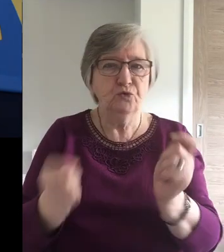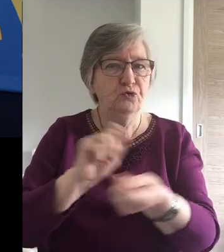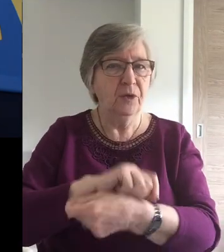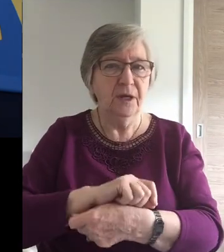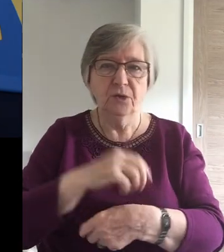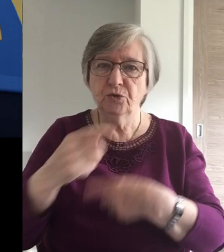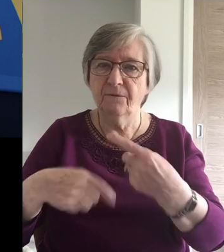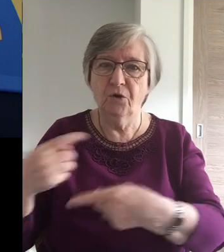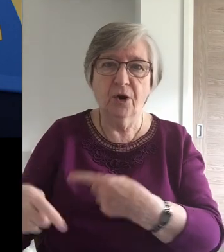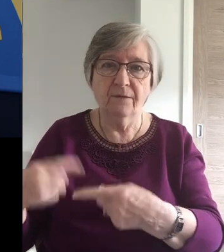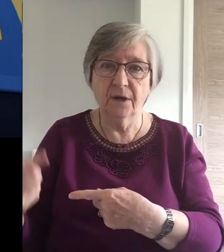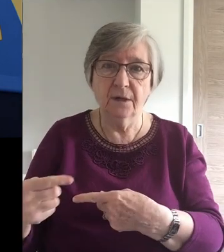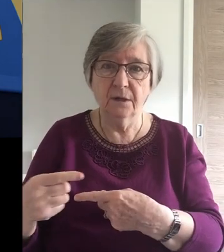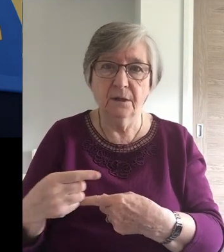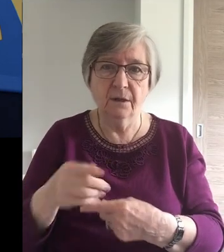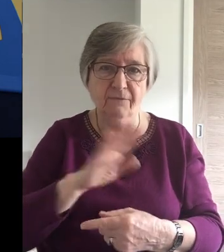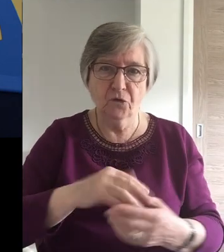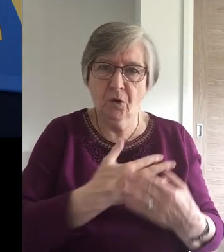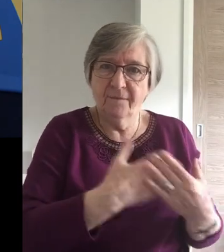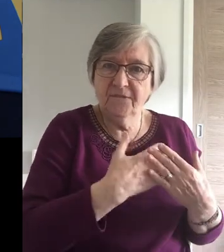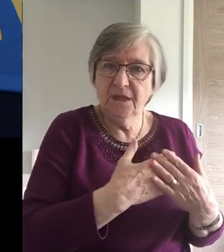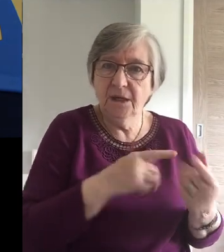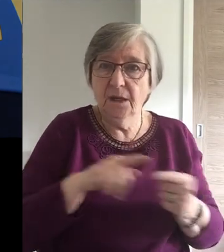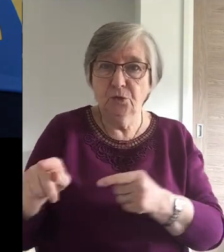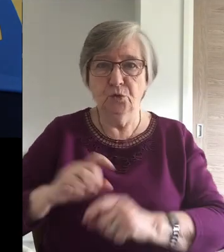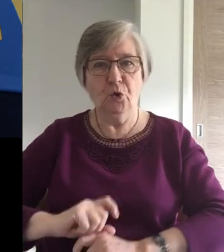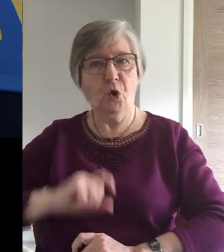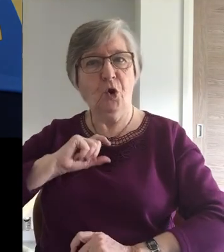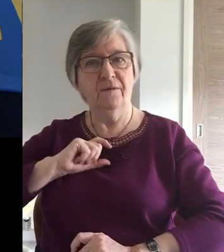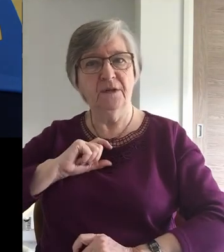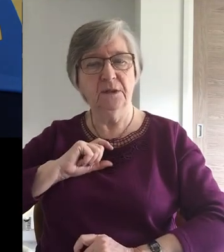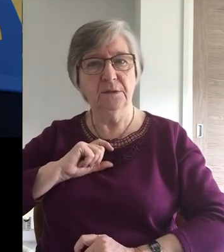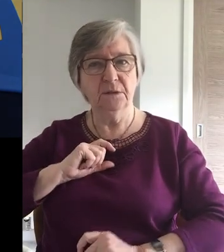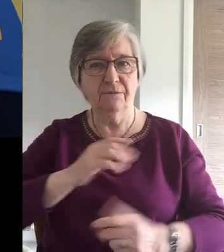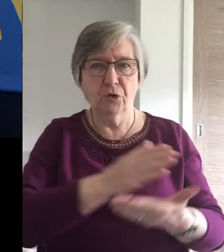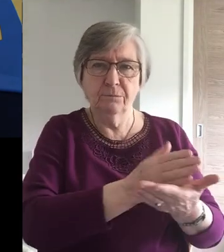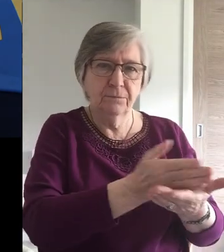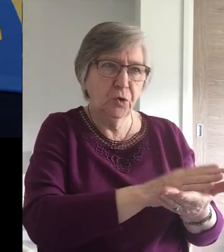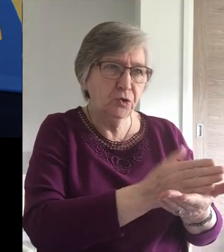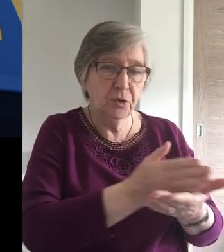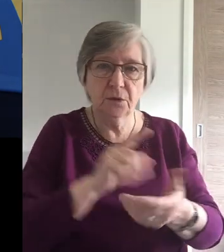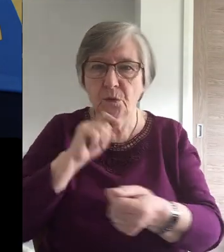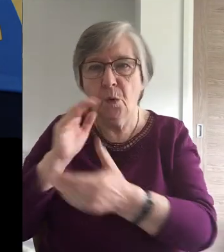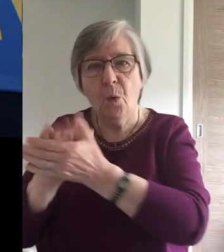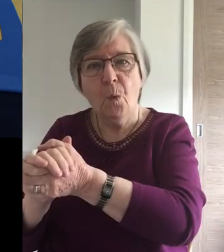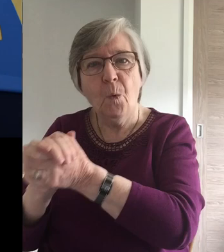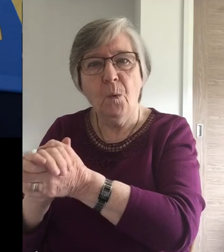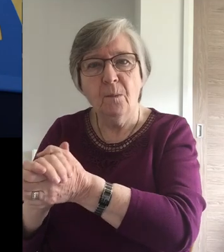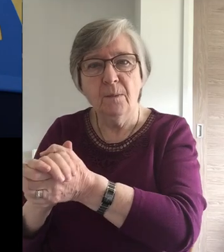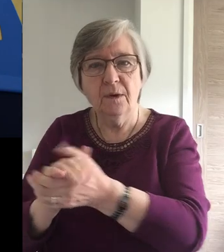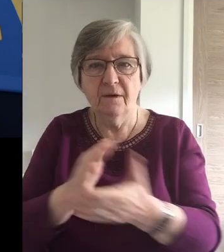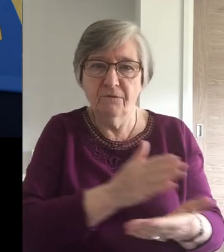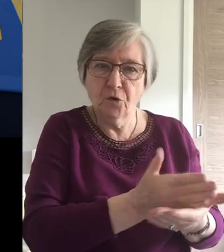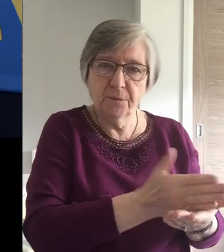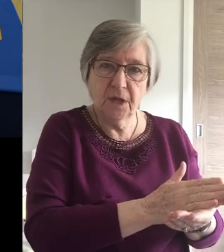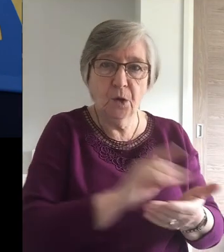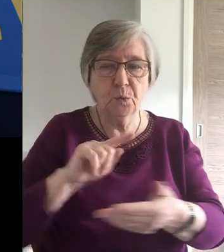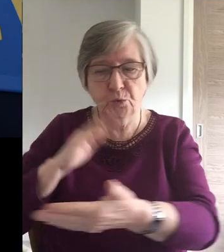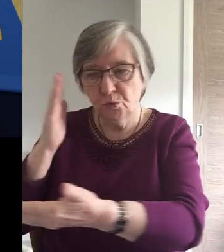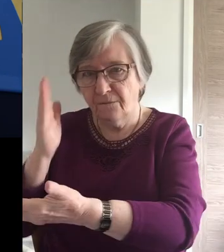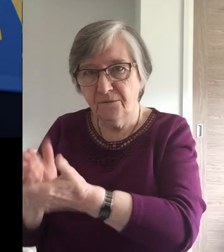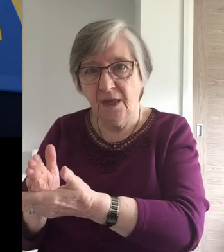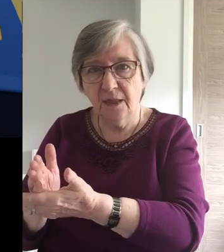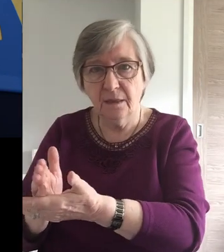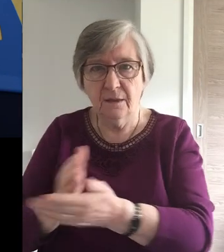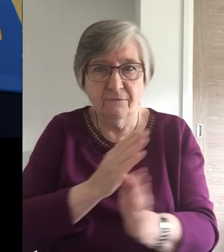forever. They went from fear to confidence, from uncertainty to hope, from doubts to faith. They went